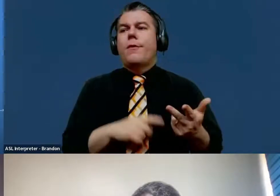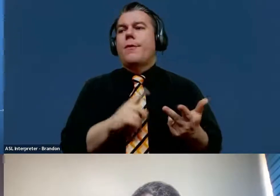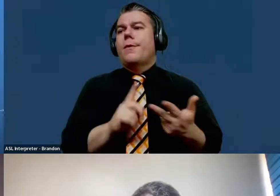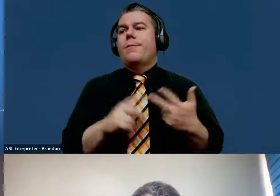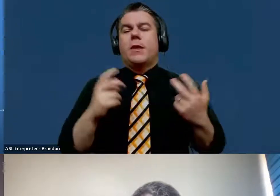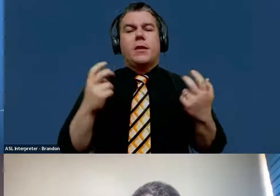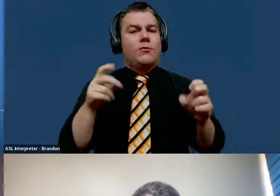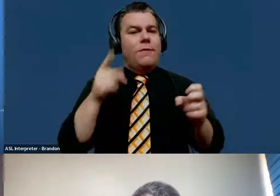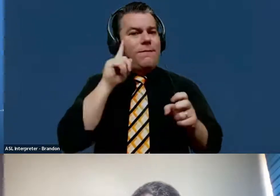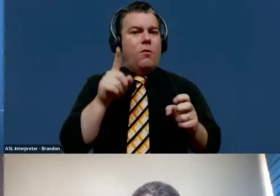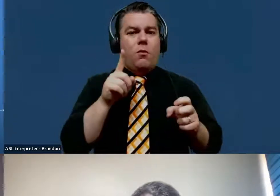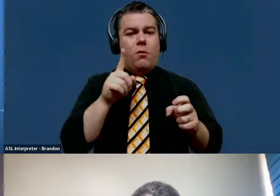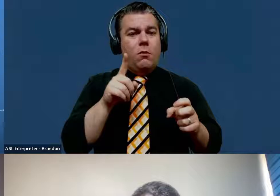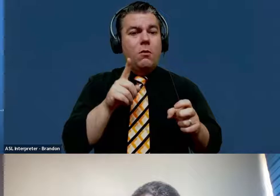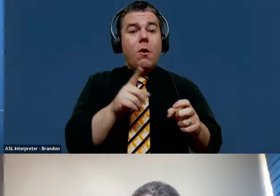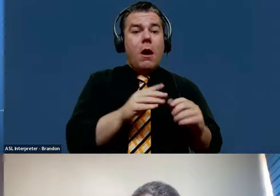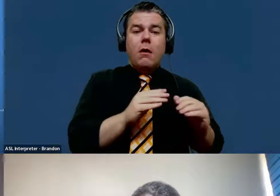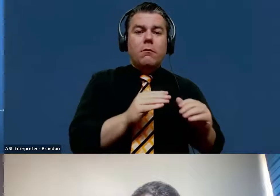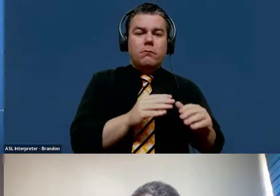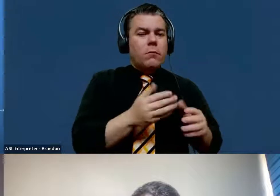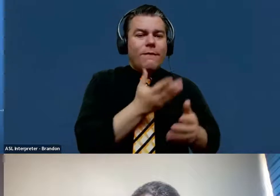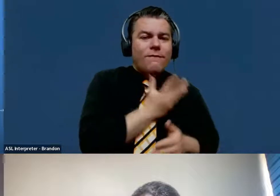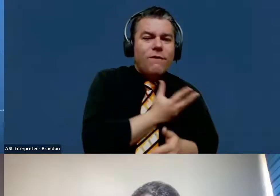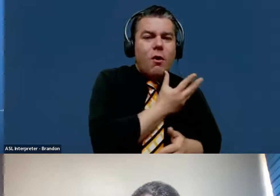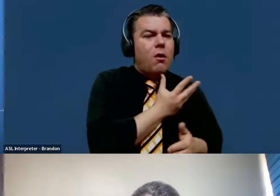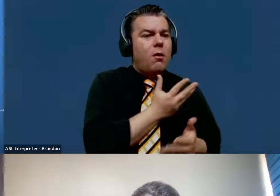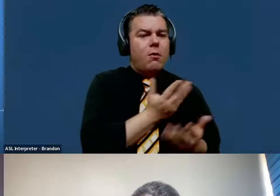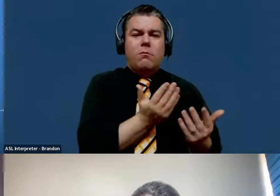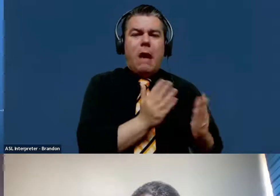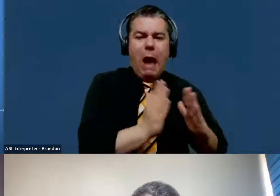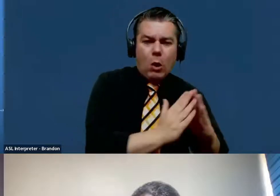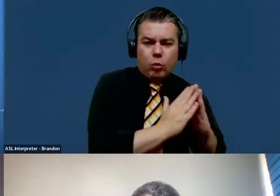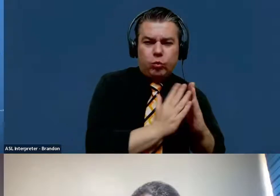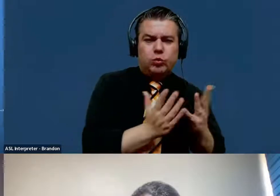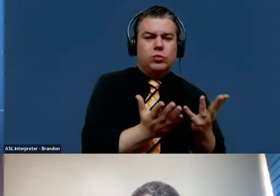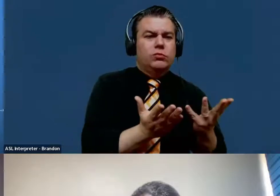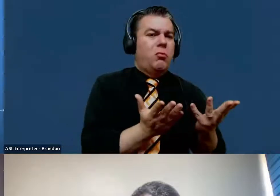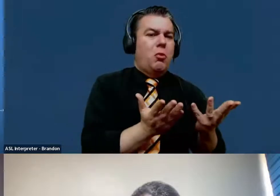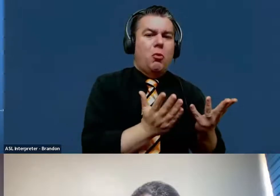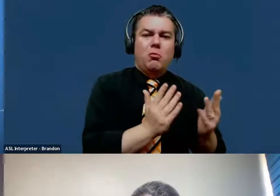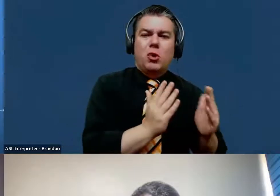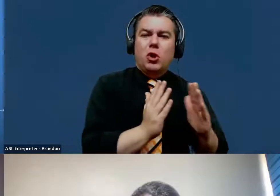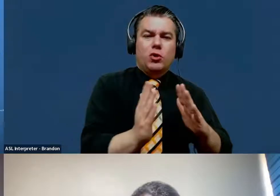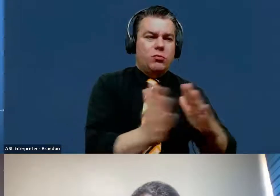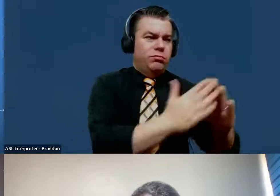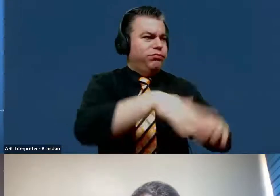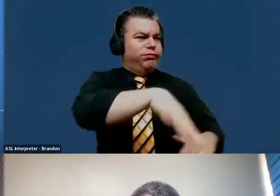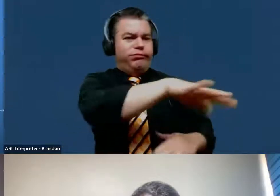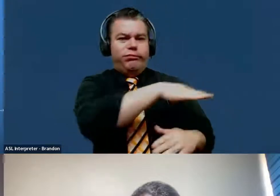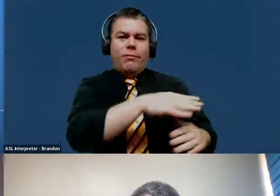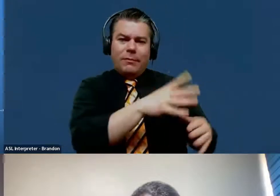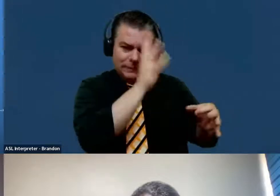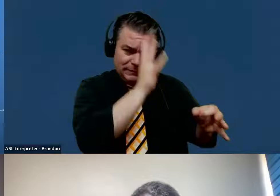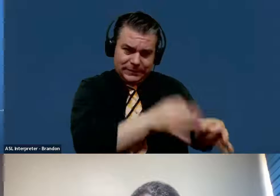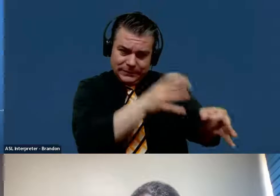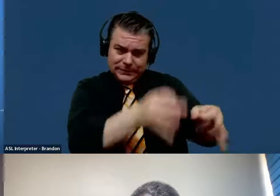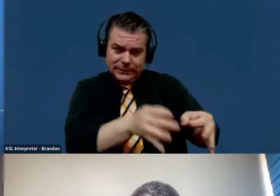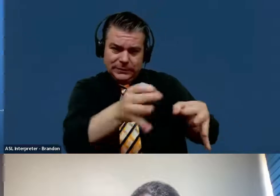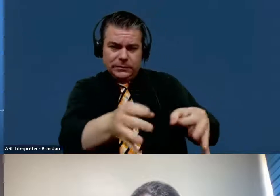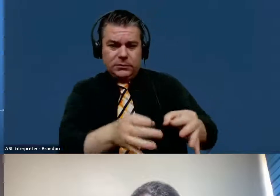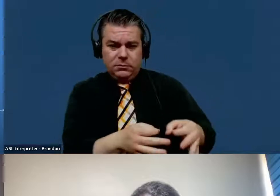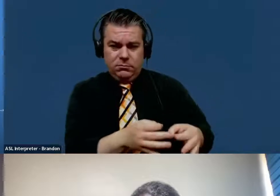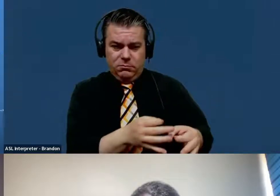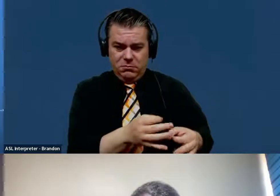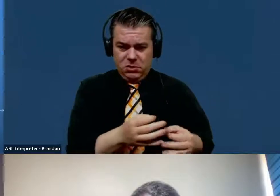of decision-making at the household level and at the community level. What are some of those issues that kind of you keep